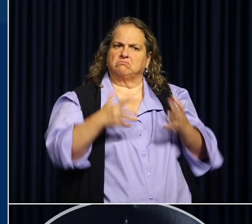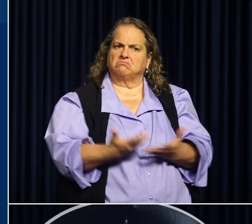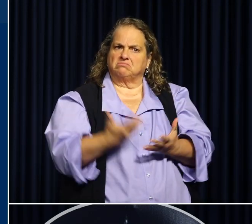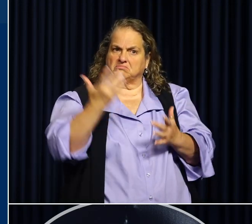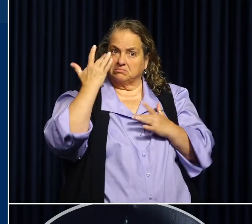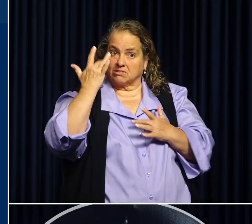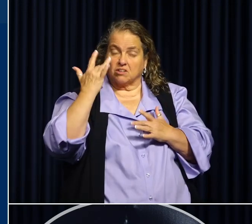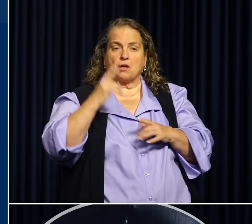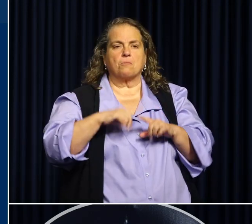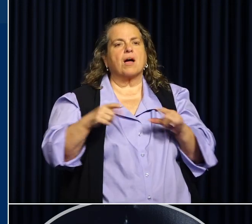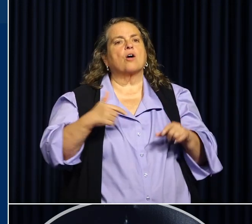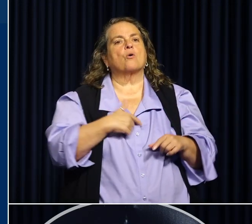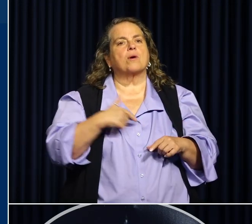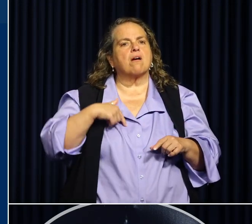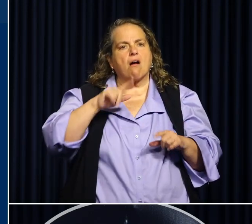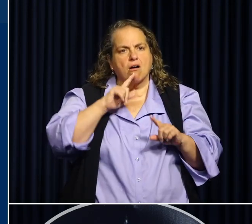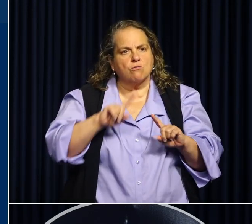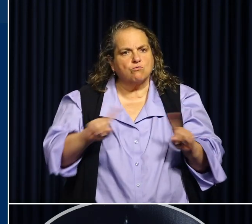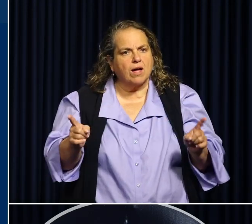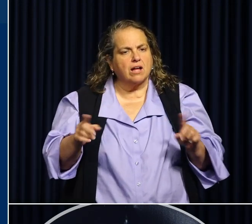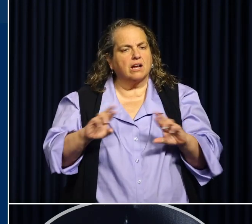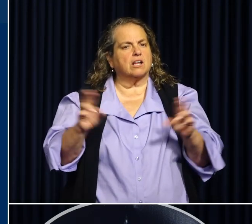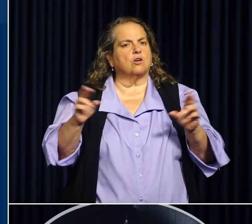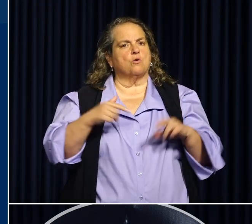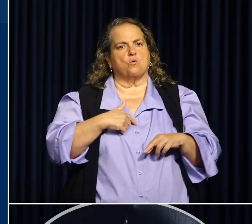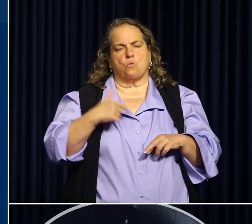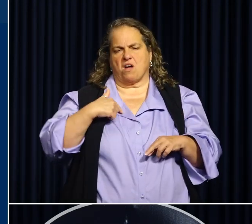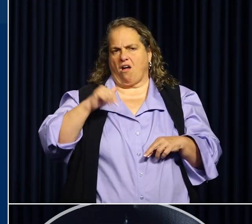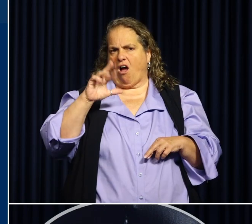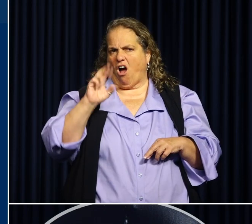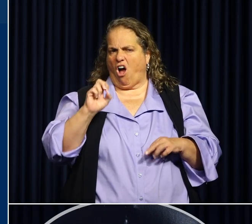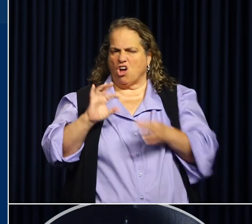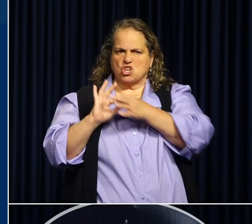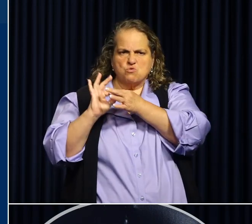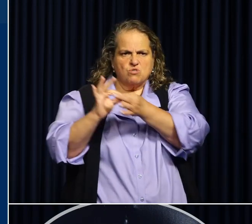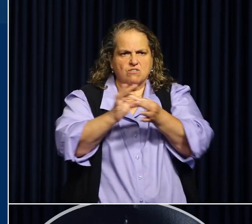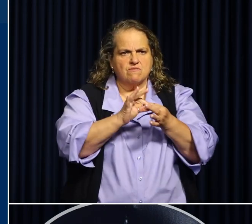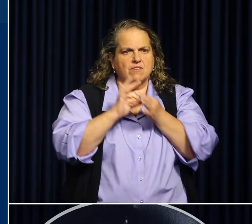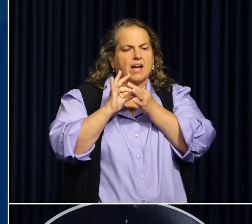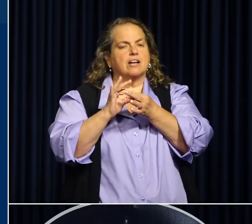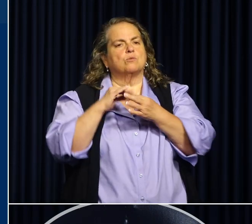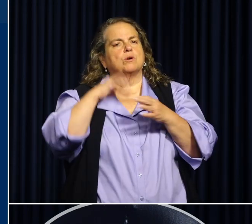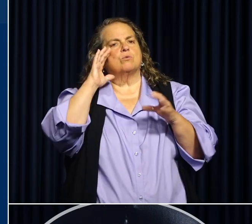poised, we're ready, we're unified, we're going to do great things moving